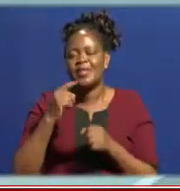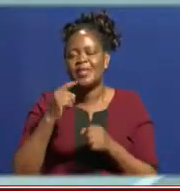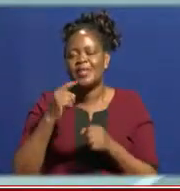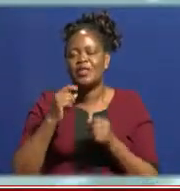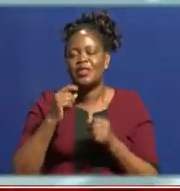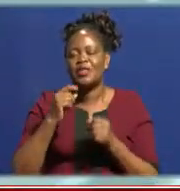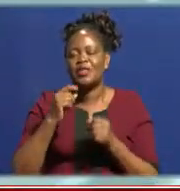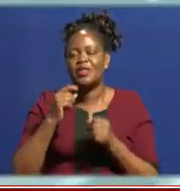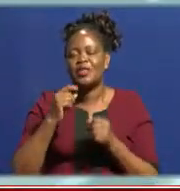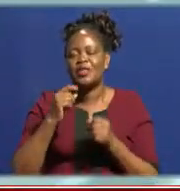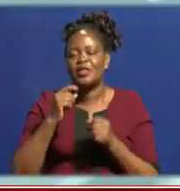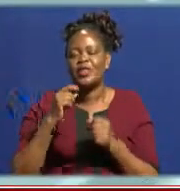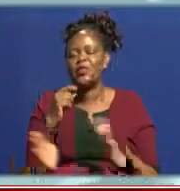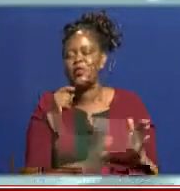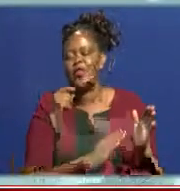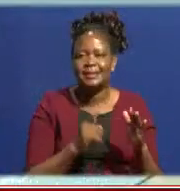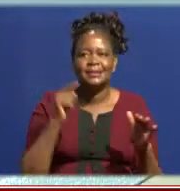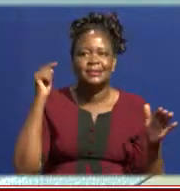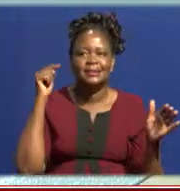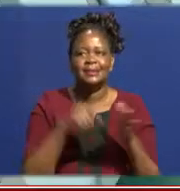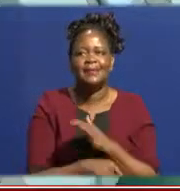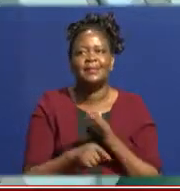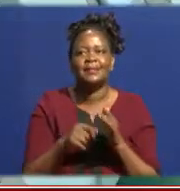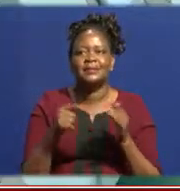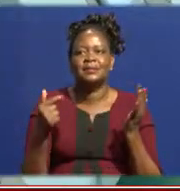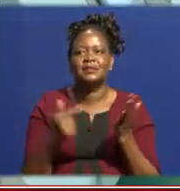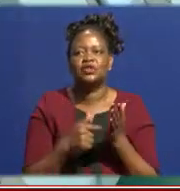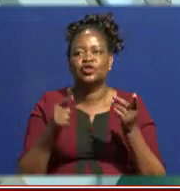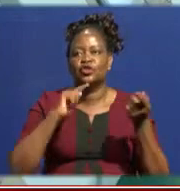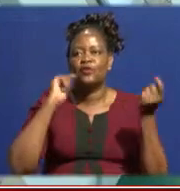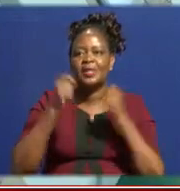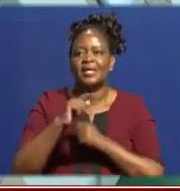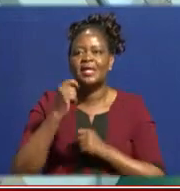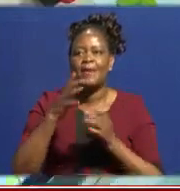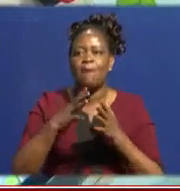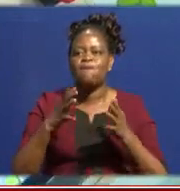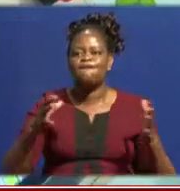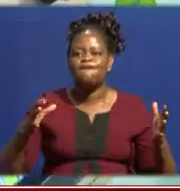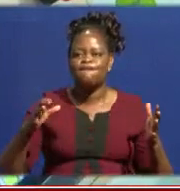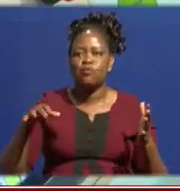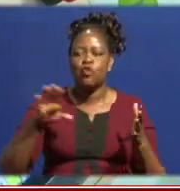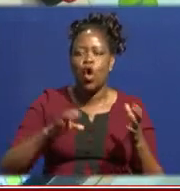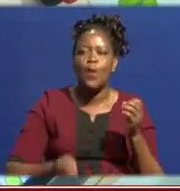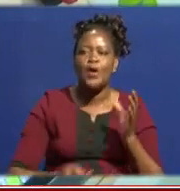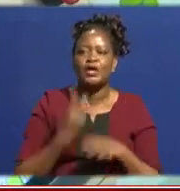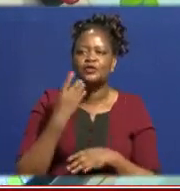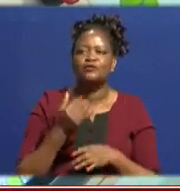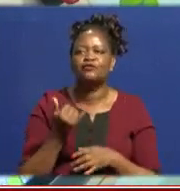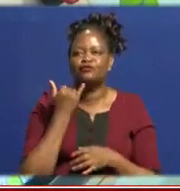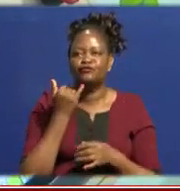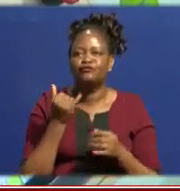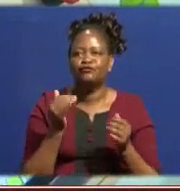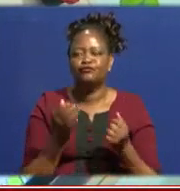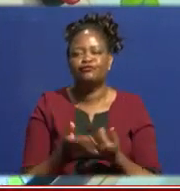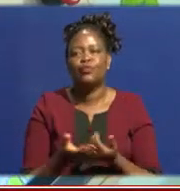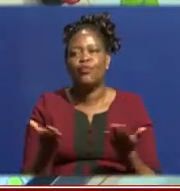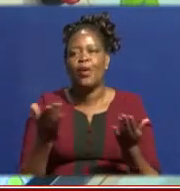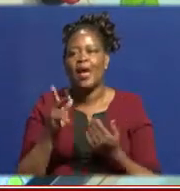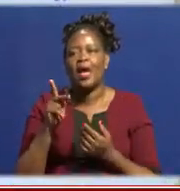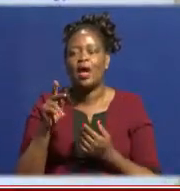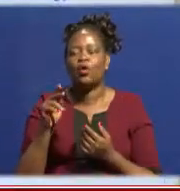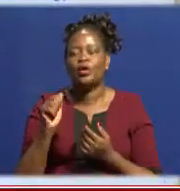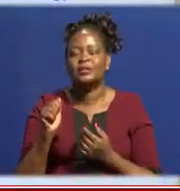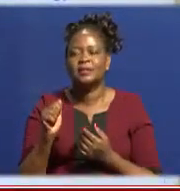year. Digital transformation in Kenya by expanding the local production of smartphones at the Konza